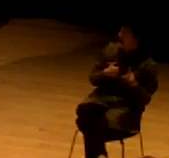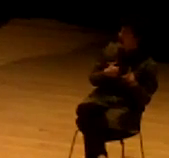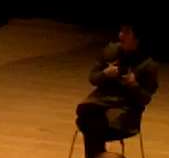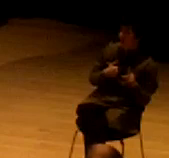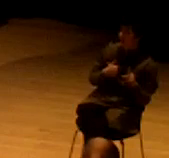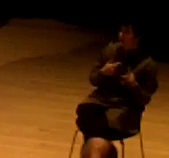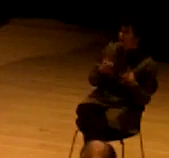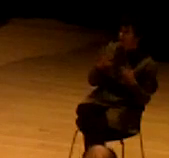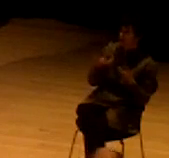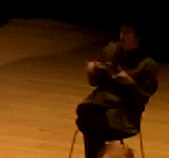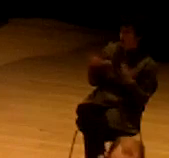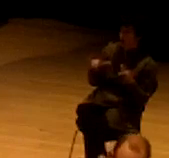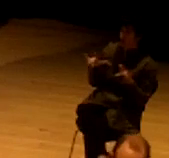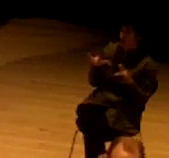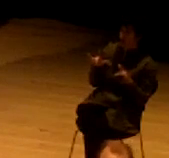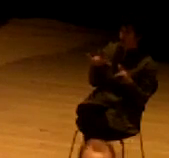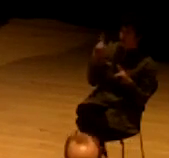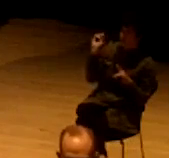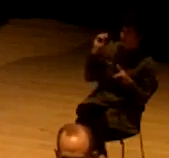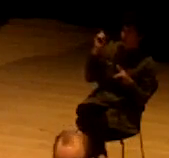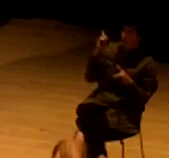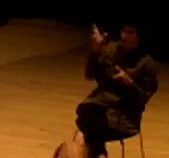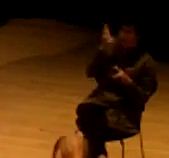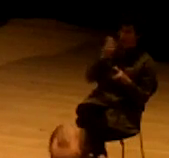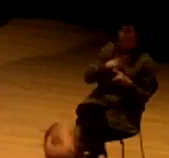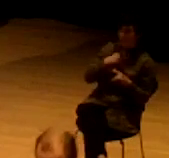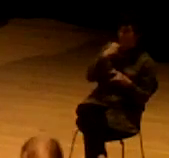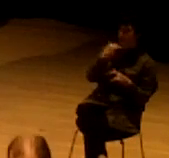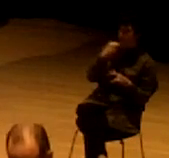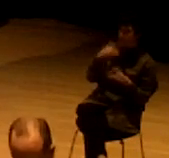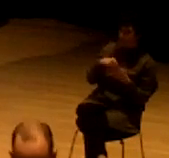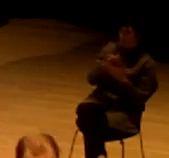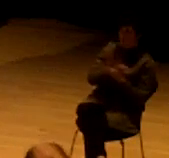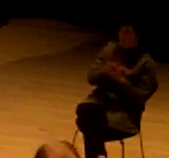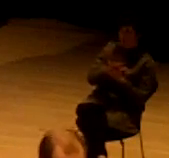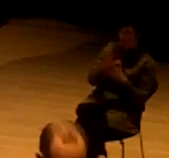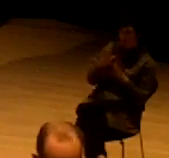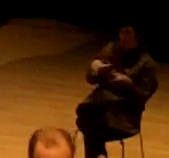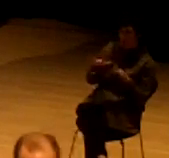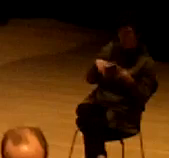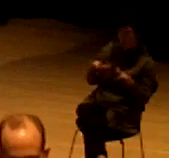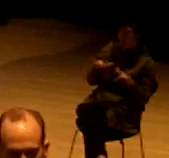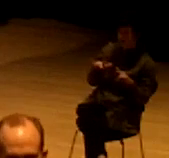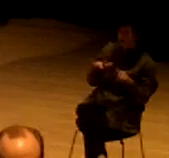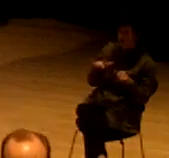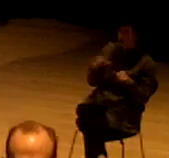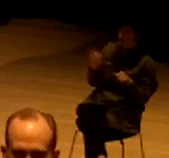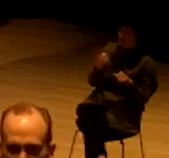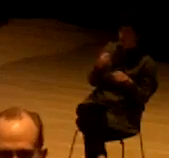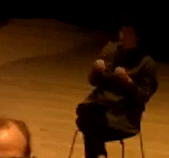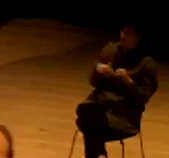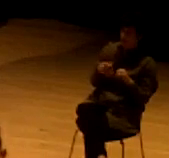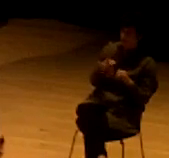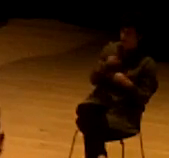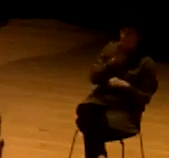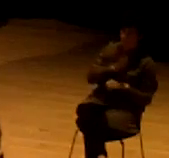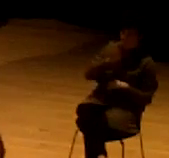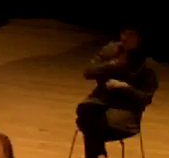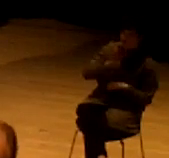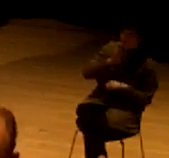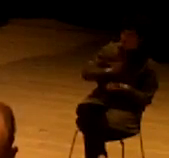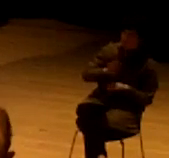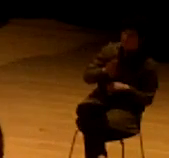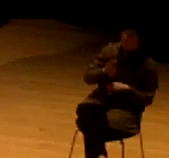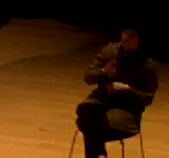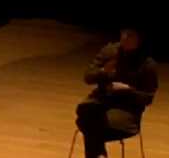being frustrated and upset through that process. I mean, it was the hardest thing I have ever done.